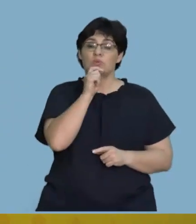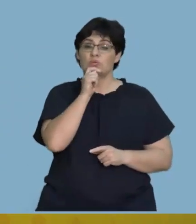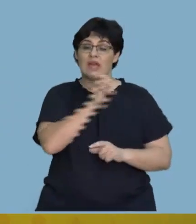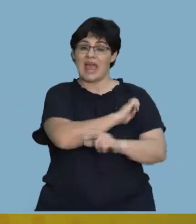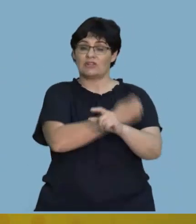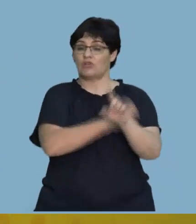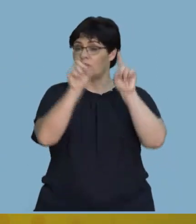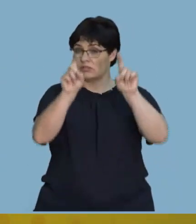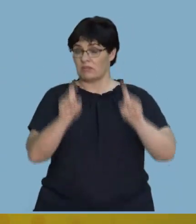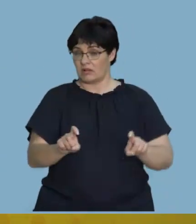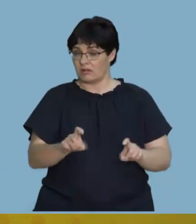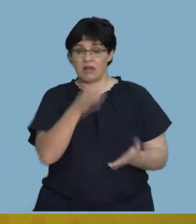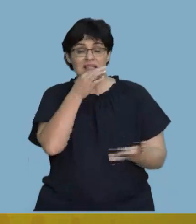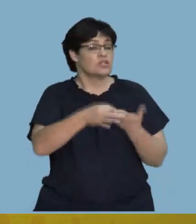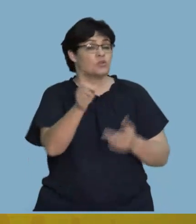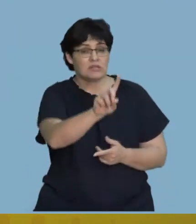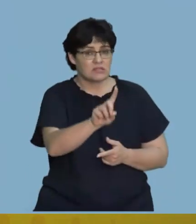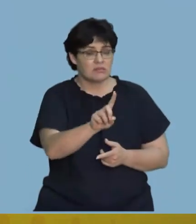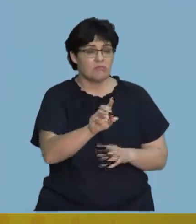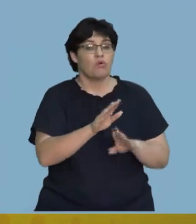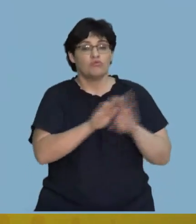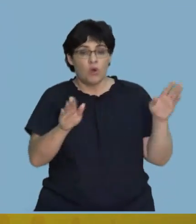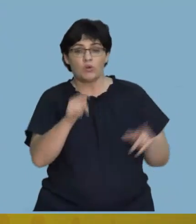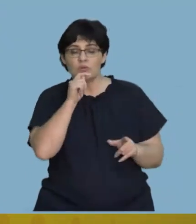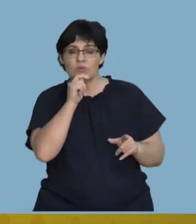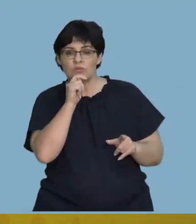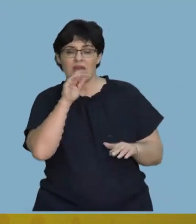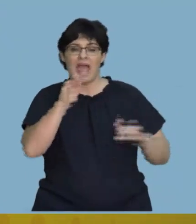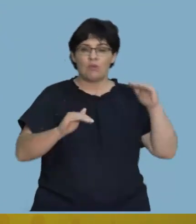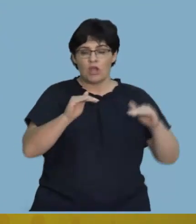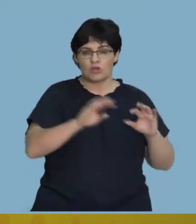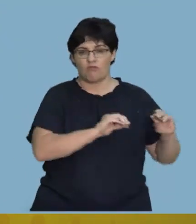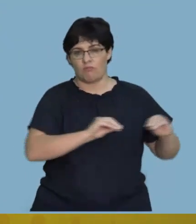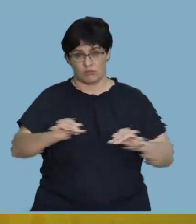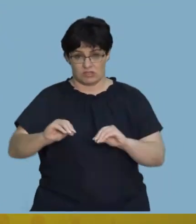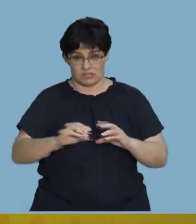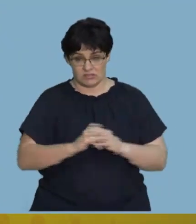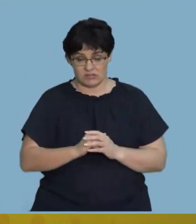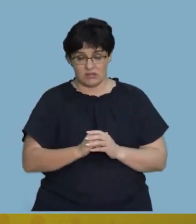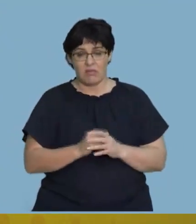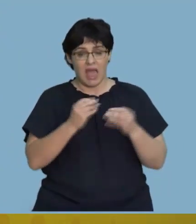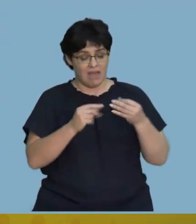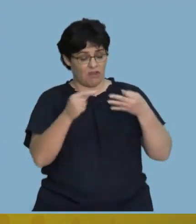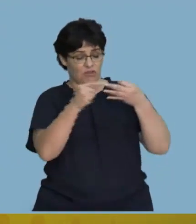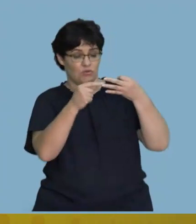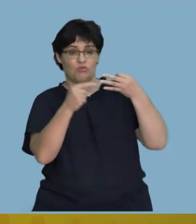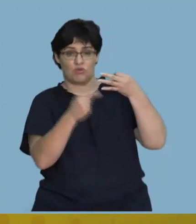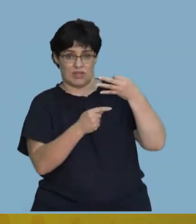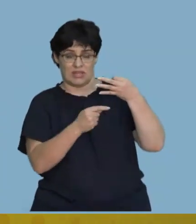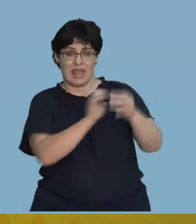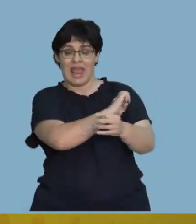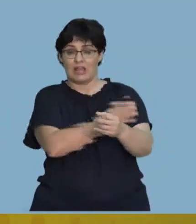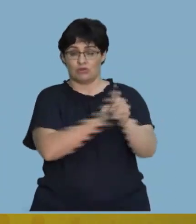principles. In other words, it suggests that you may not use equations of motion. So there are essentially 3